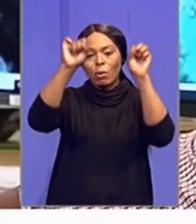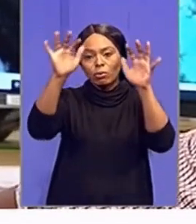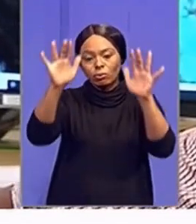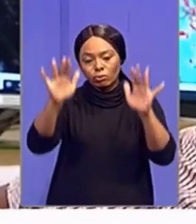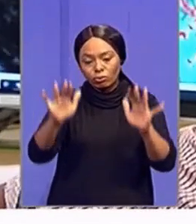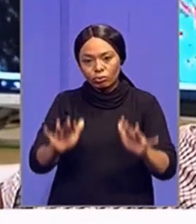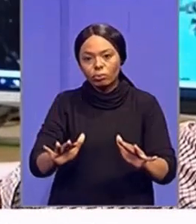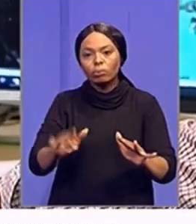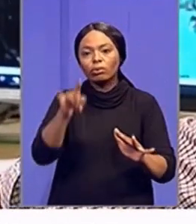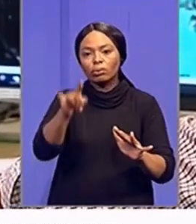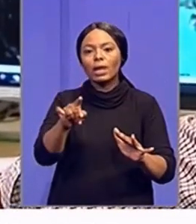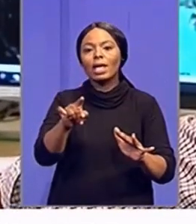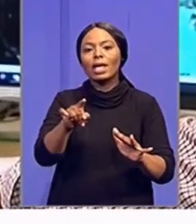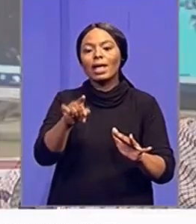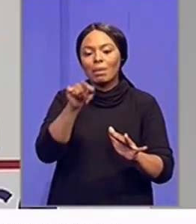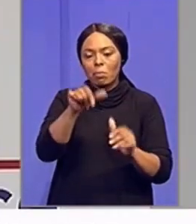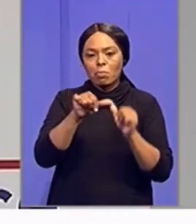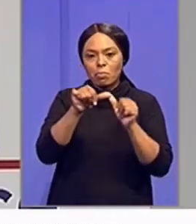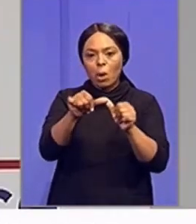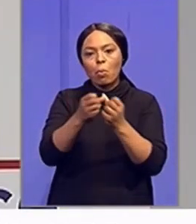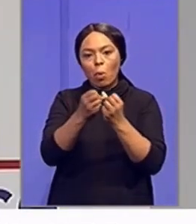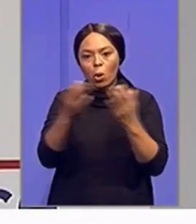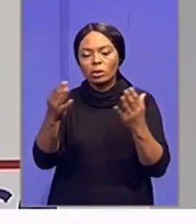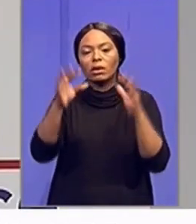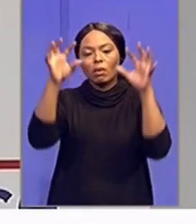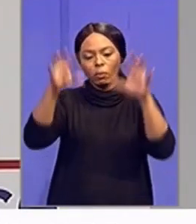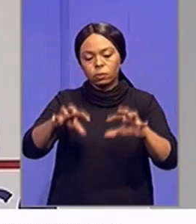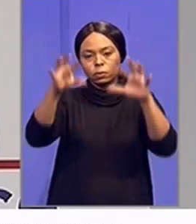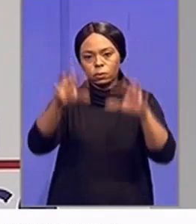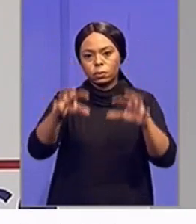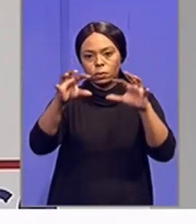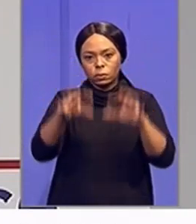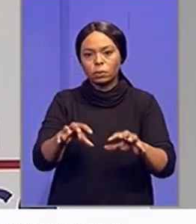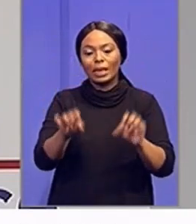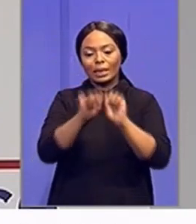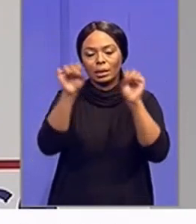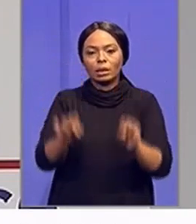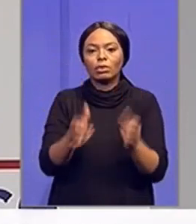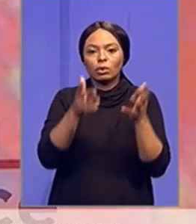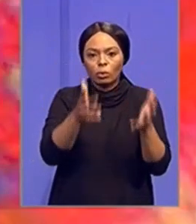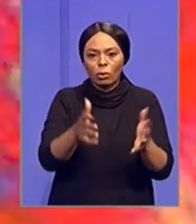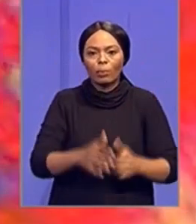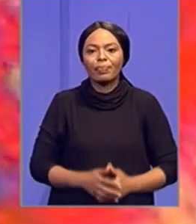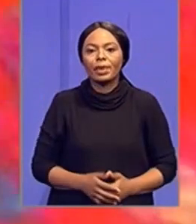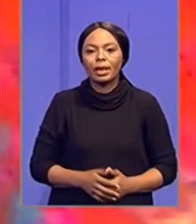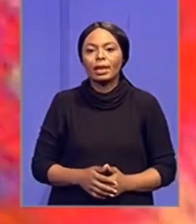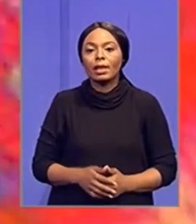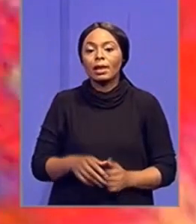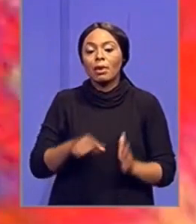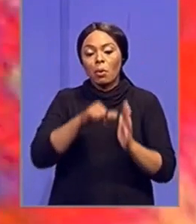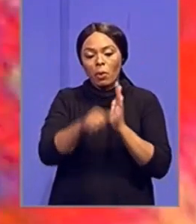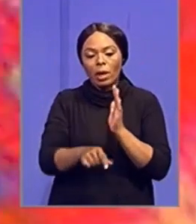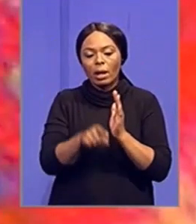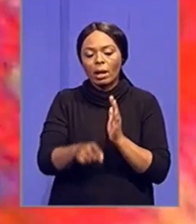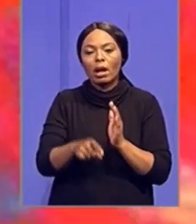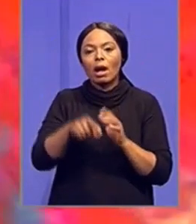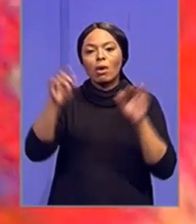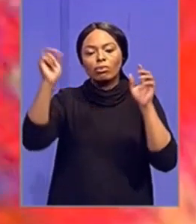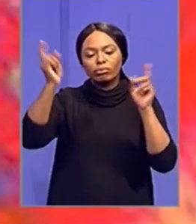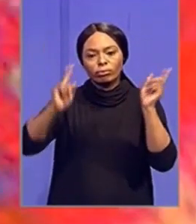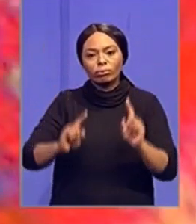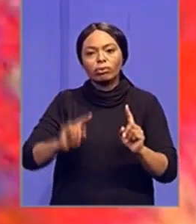the eastern parts of the country. Le fa ba sa bone le pele dipula tsa matsorotsoro mo bekeng eno, go santse go na le kgonagalo ya merwalela